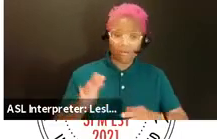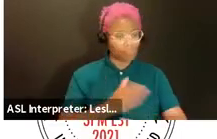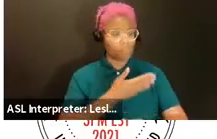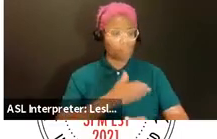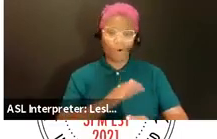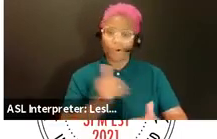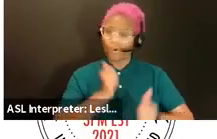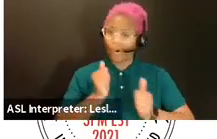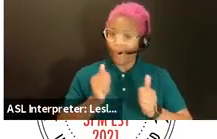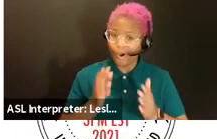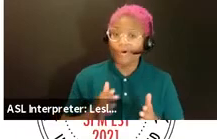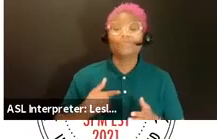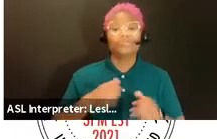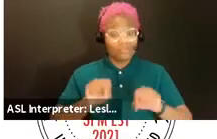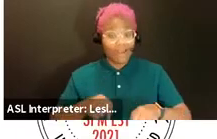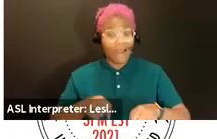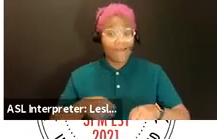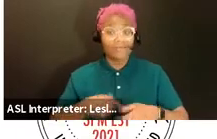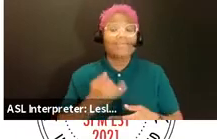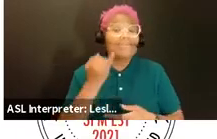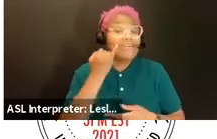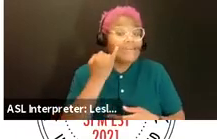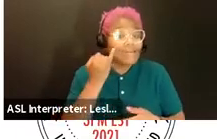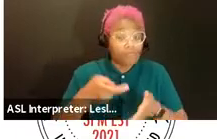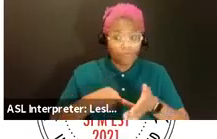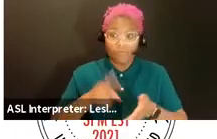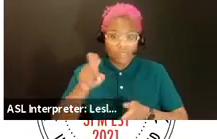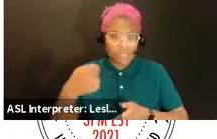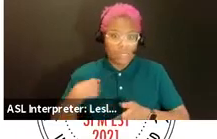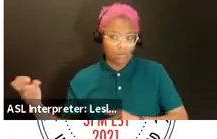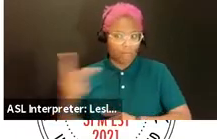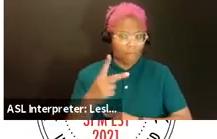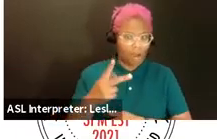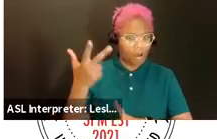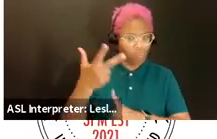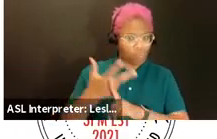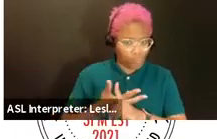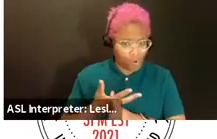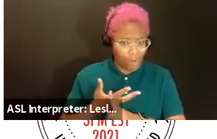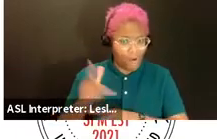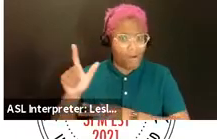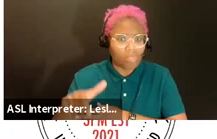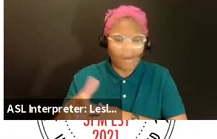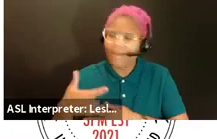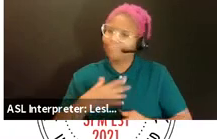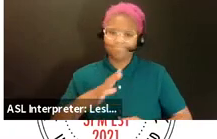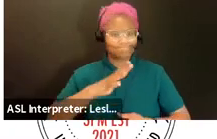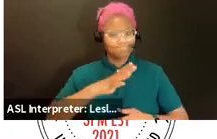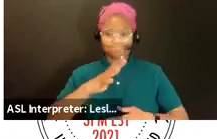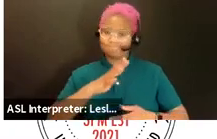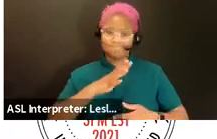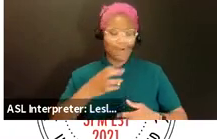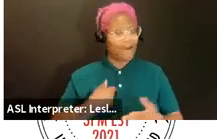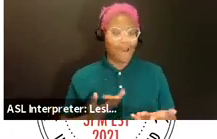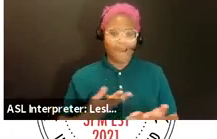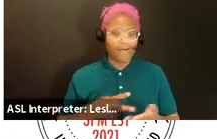you've got another tour in 3 months, they don't have to go through the process again. That national interest exception will stick. It will remain valid for